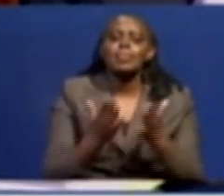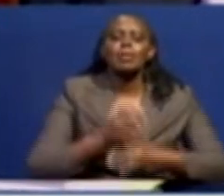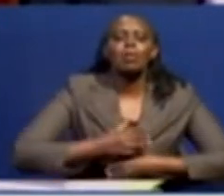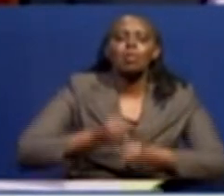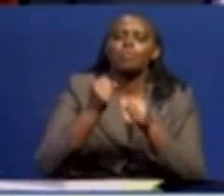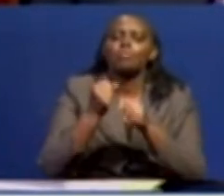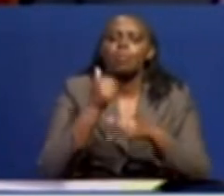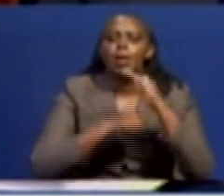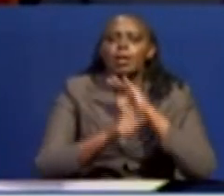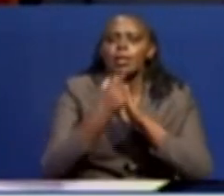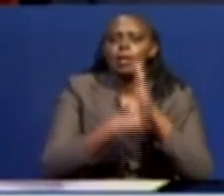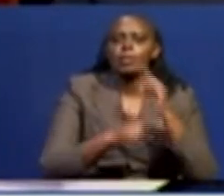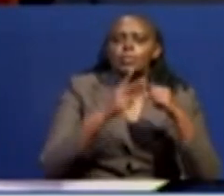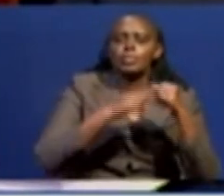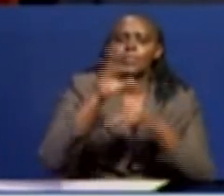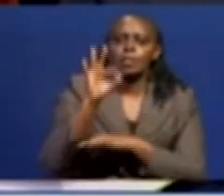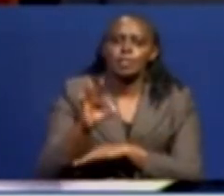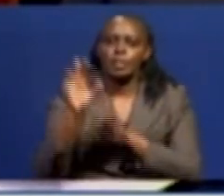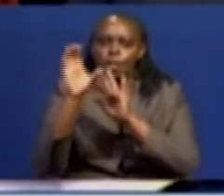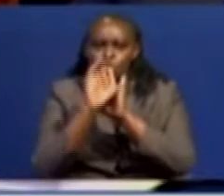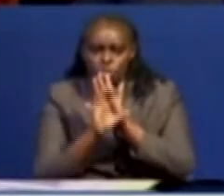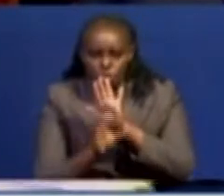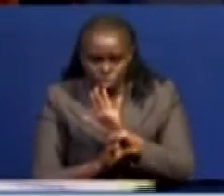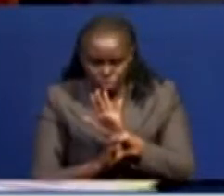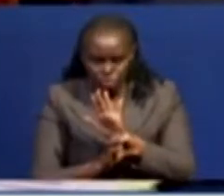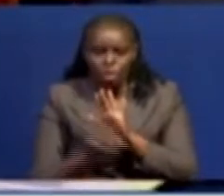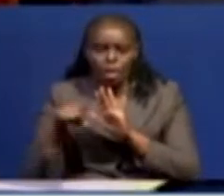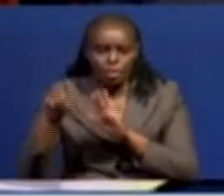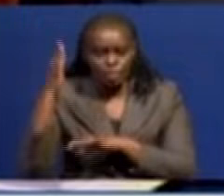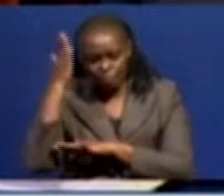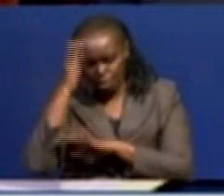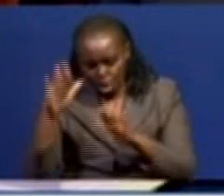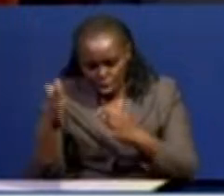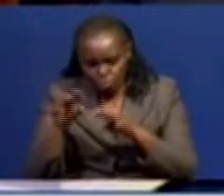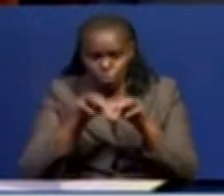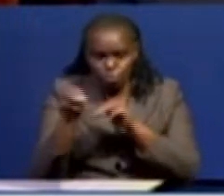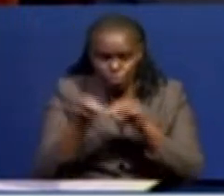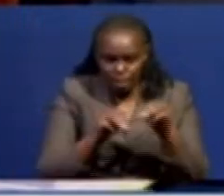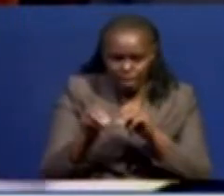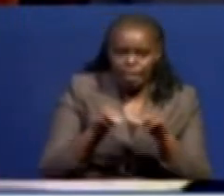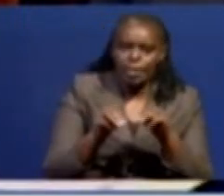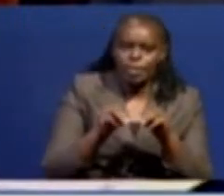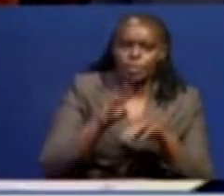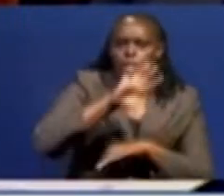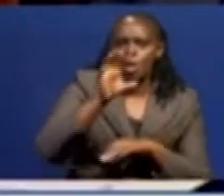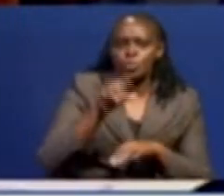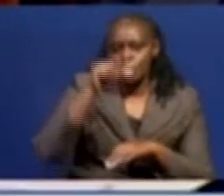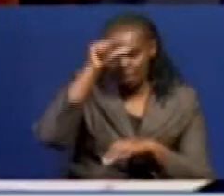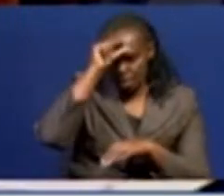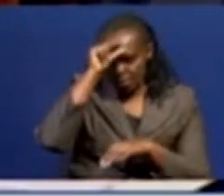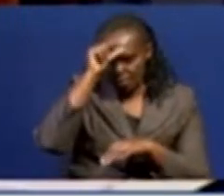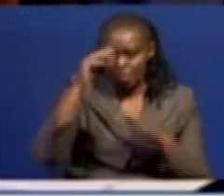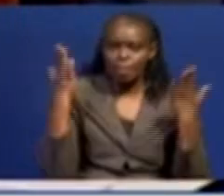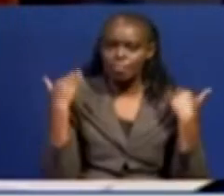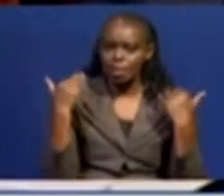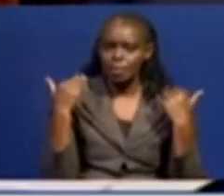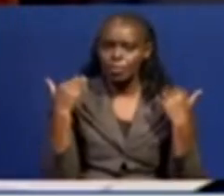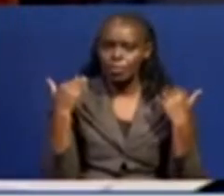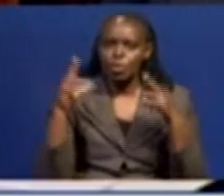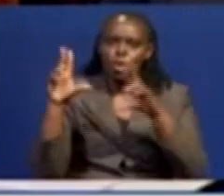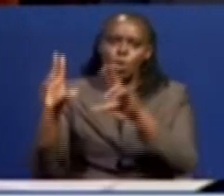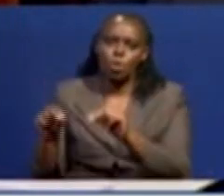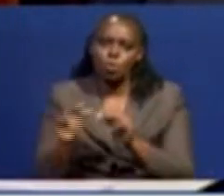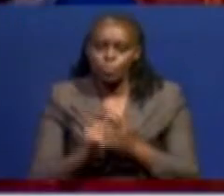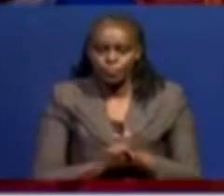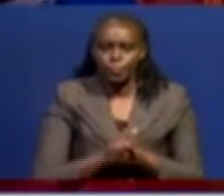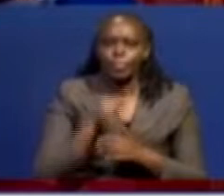it therefore breathe confidence under Article 73 of the Constitution that she knows how to manage the affairs of the county government of